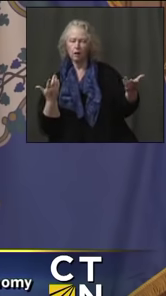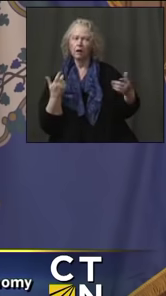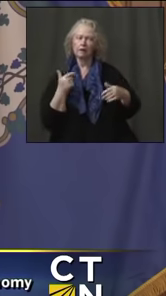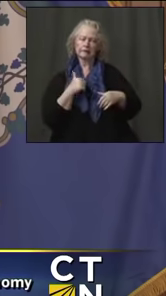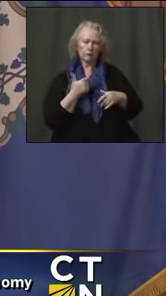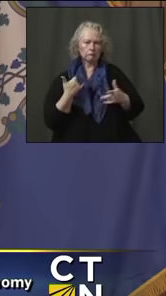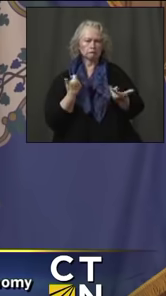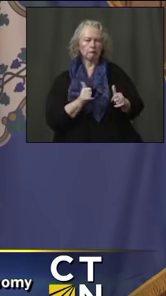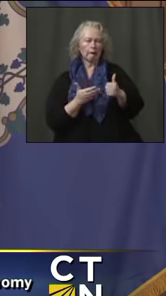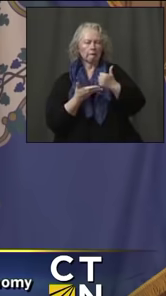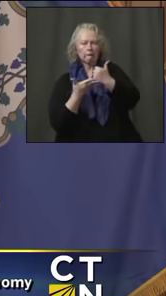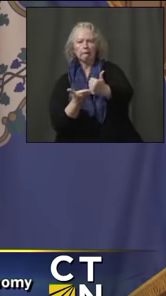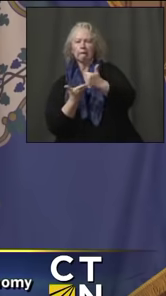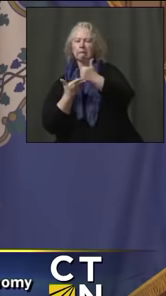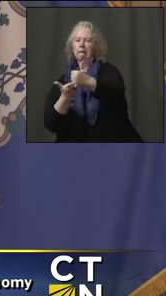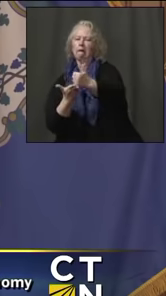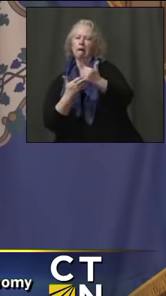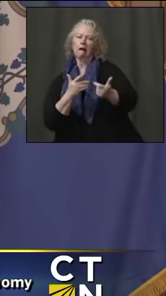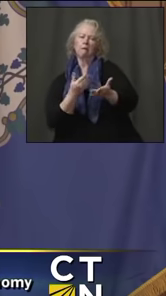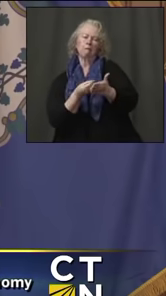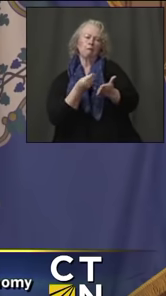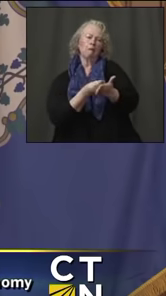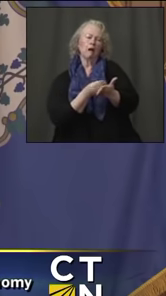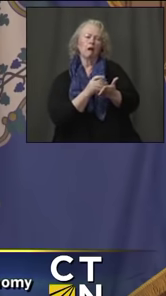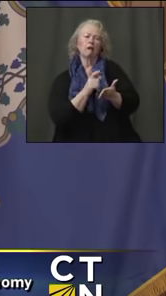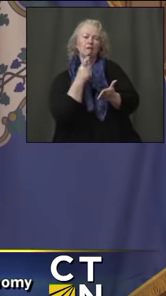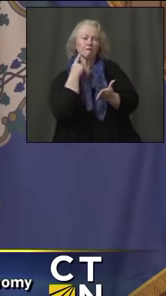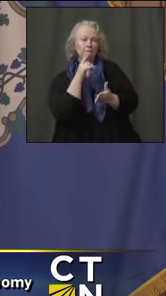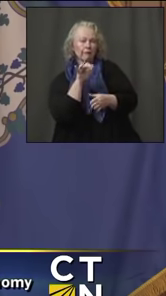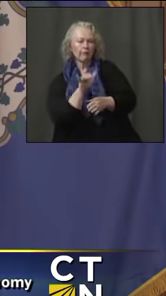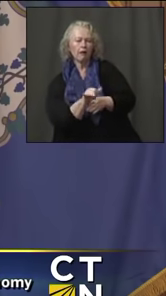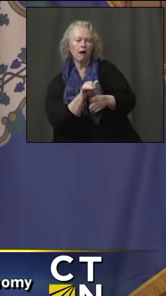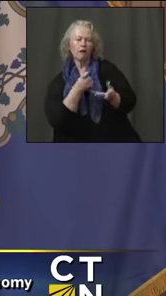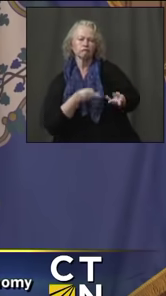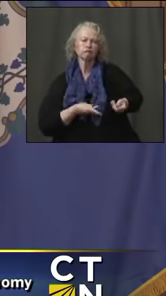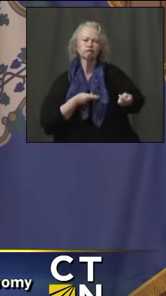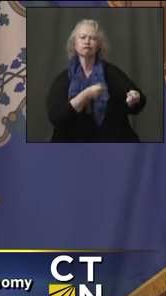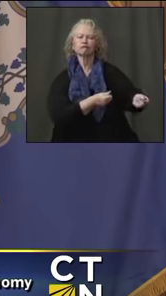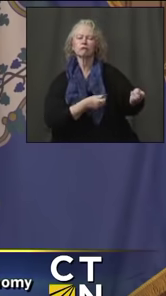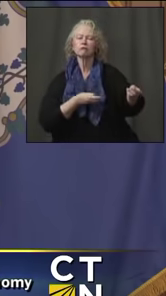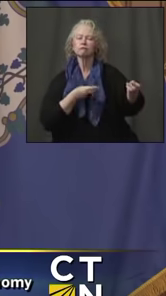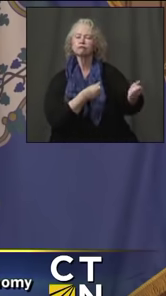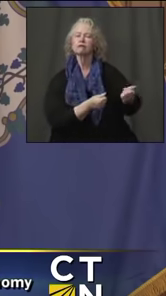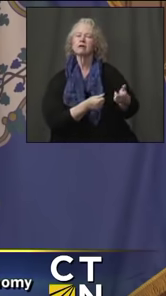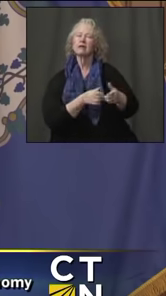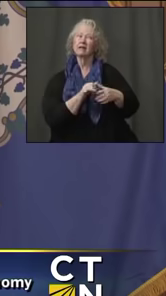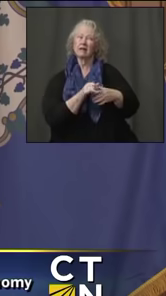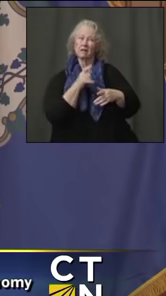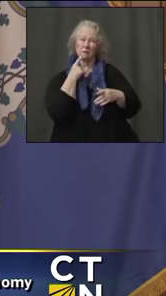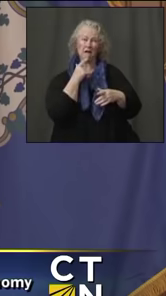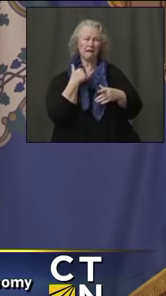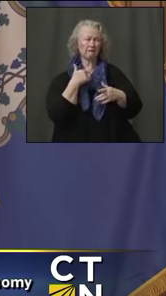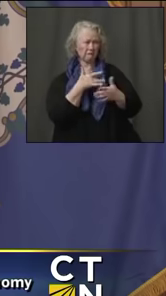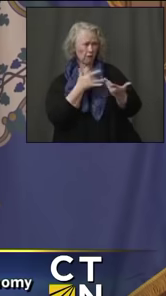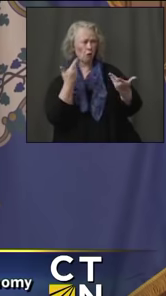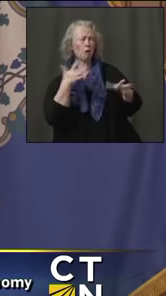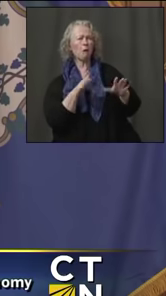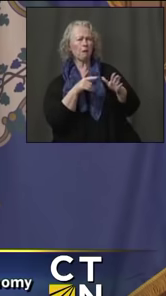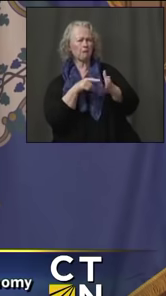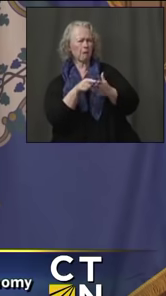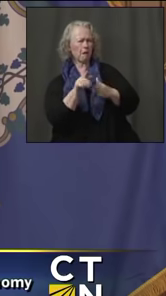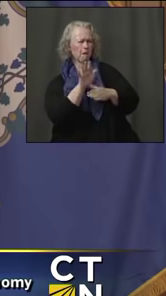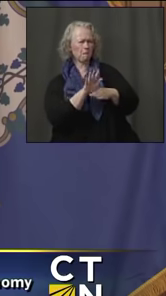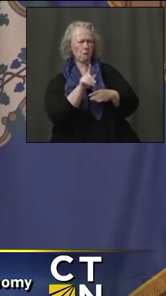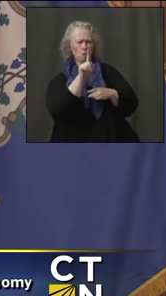help shore them up. I think that's about 1/3 of the first money dues to the hospital under the federal